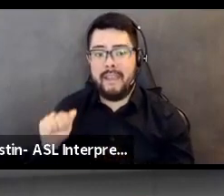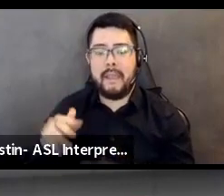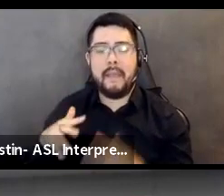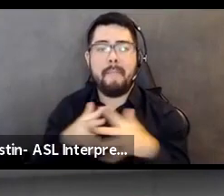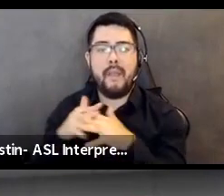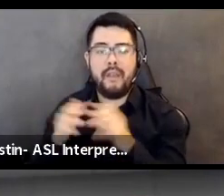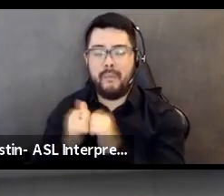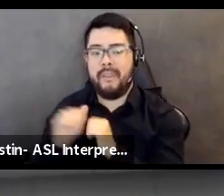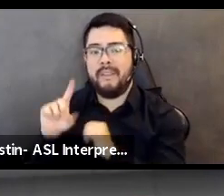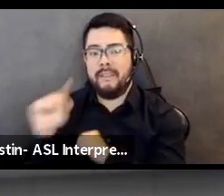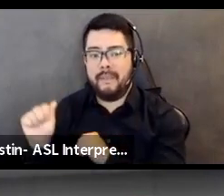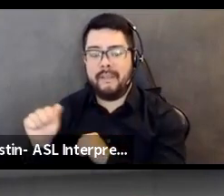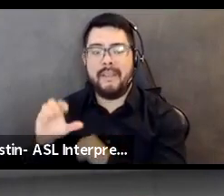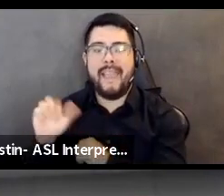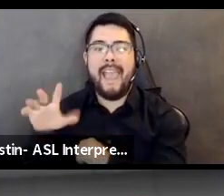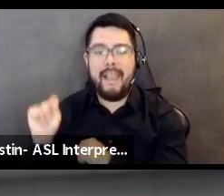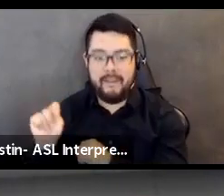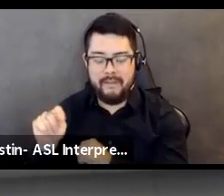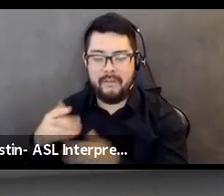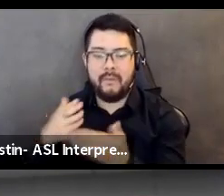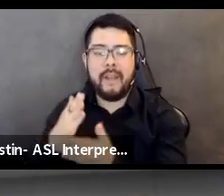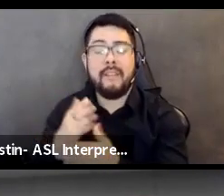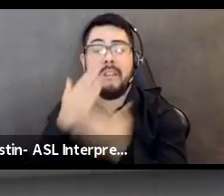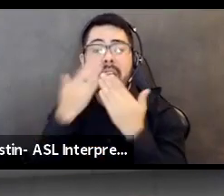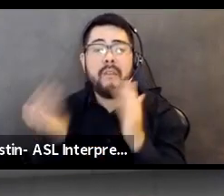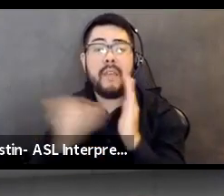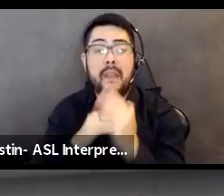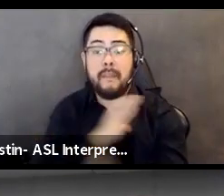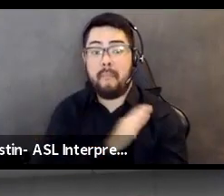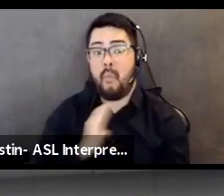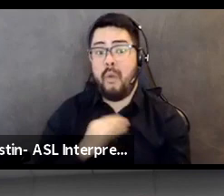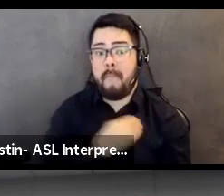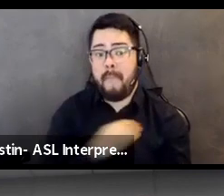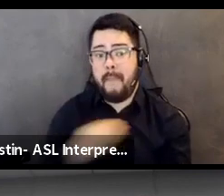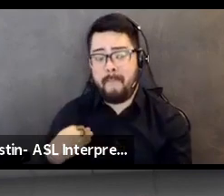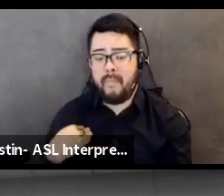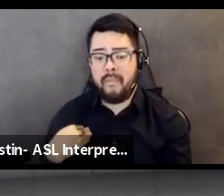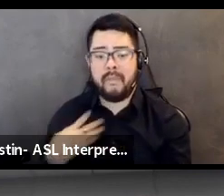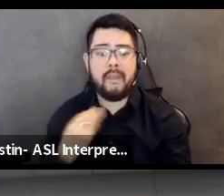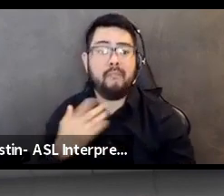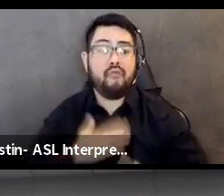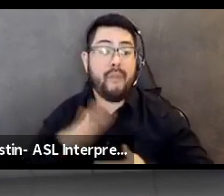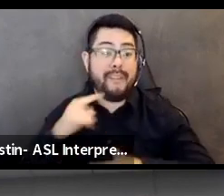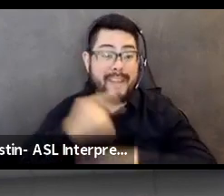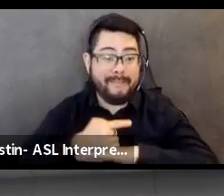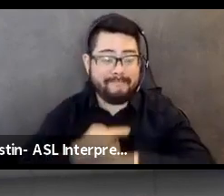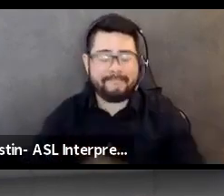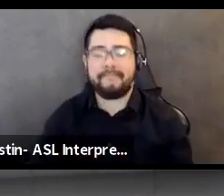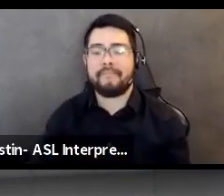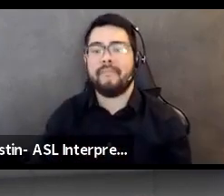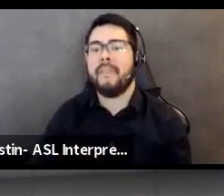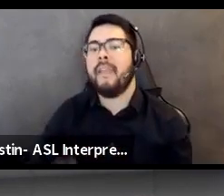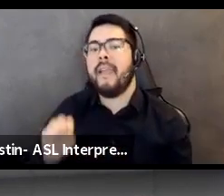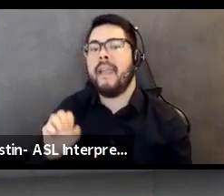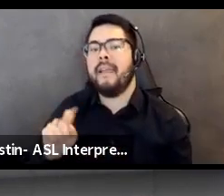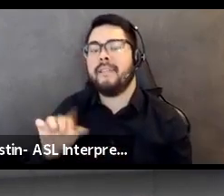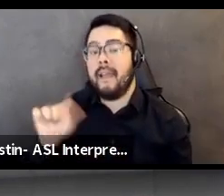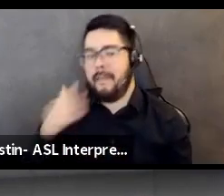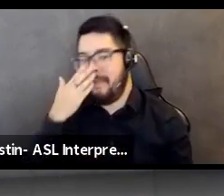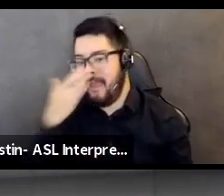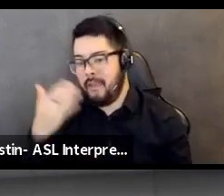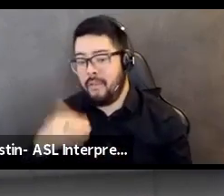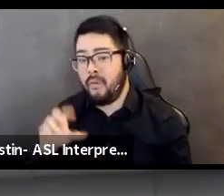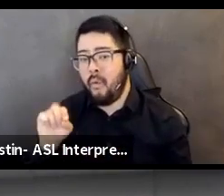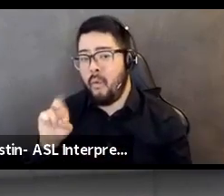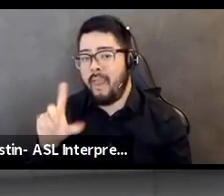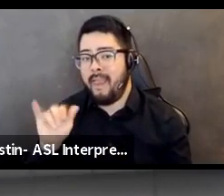tax rights again thank you to the board members and have a great day thank you mr linski our